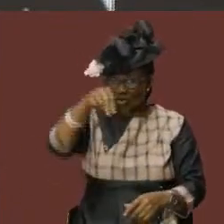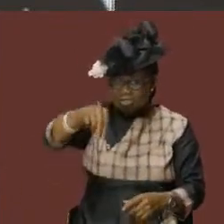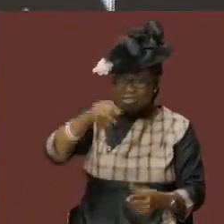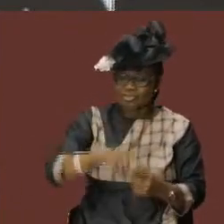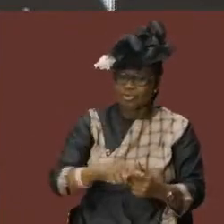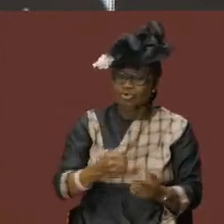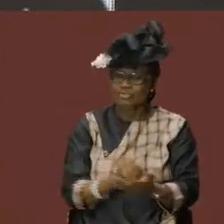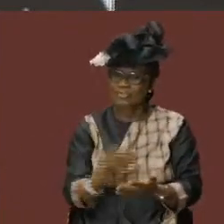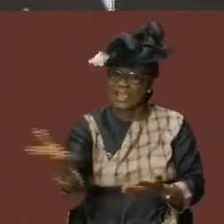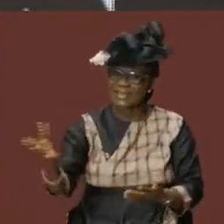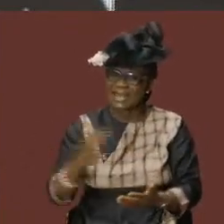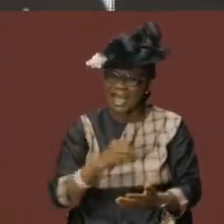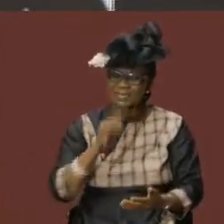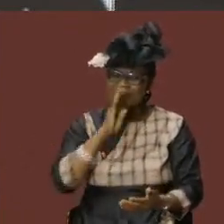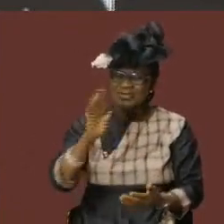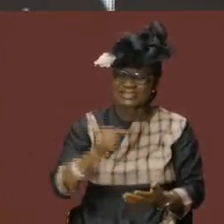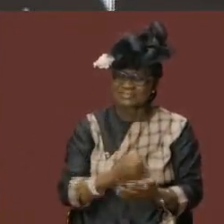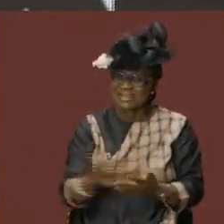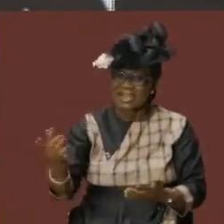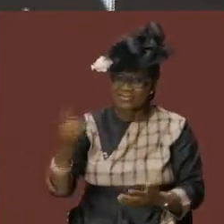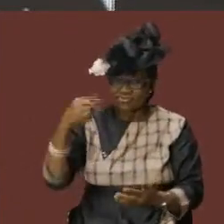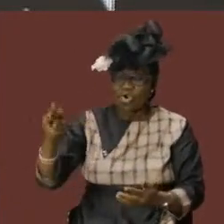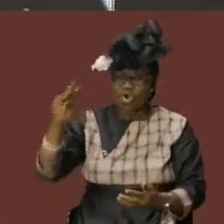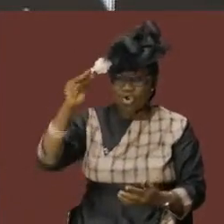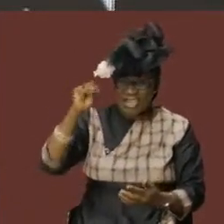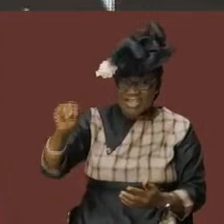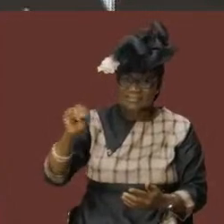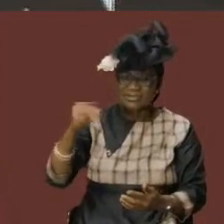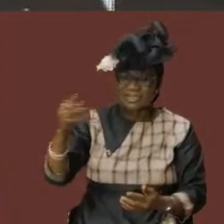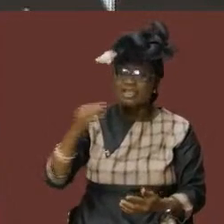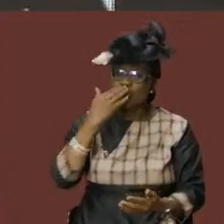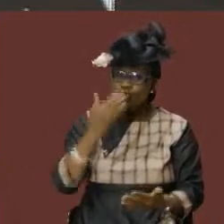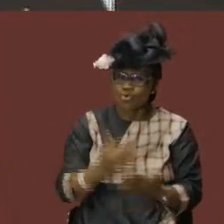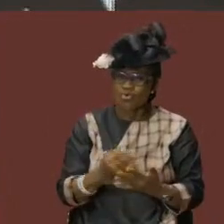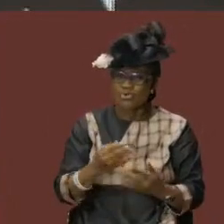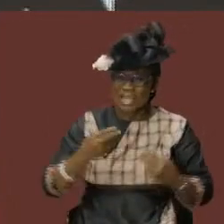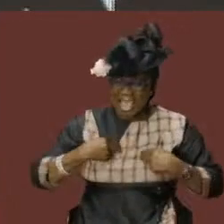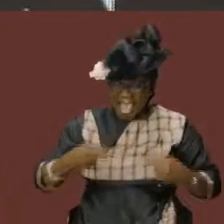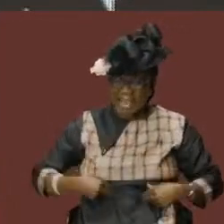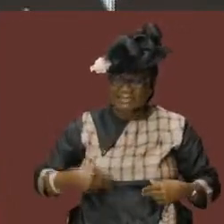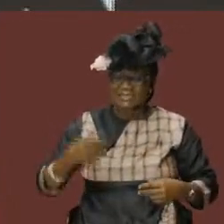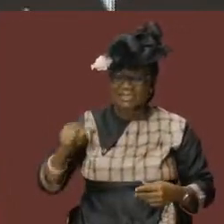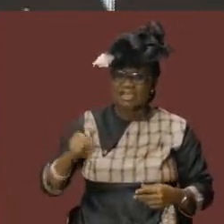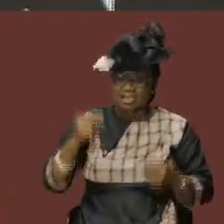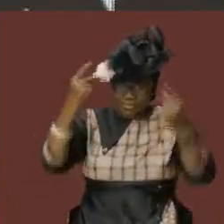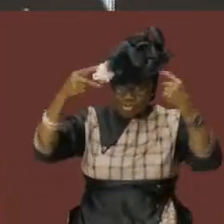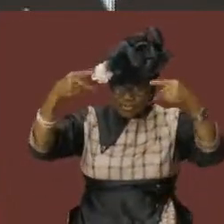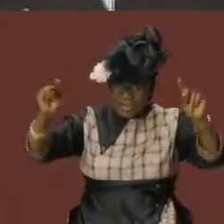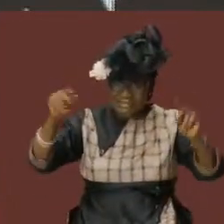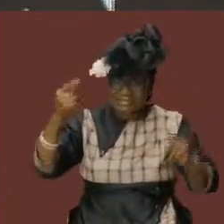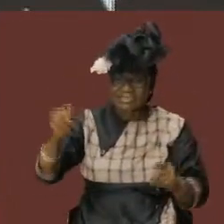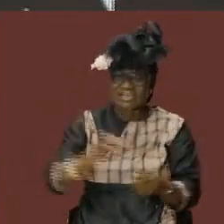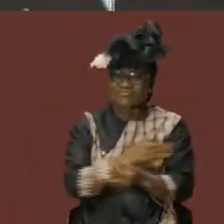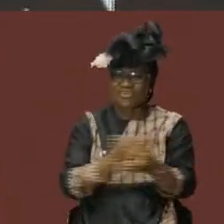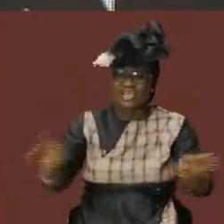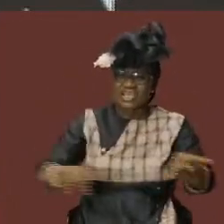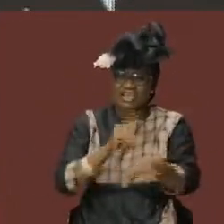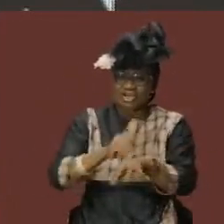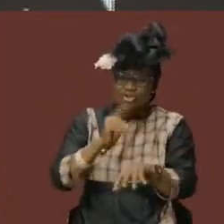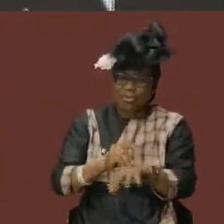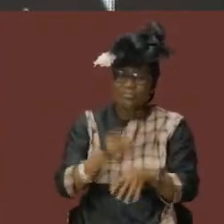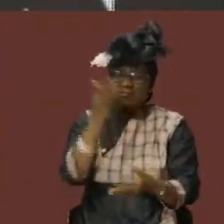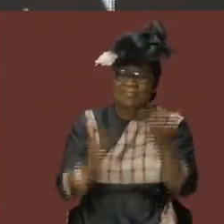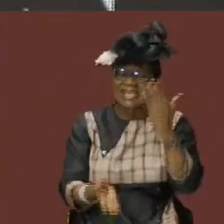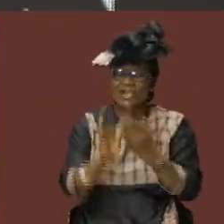the good health, the prosperity, the freedom, may the Almighty God give unto